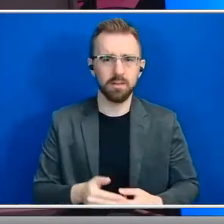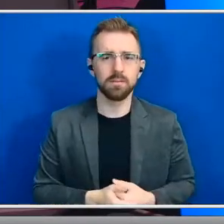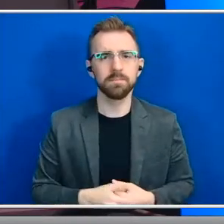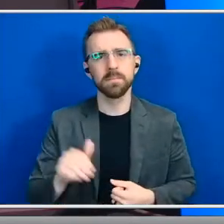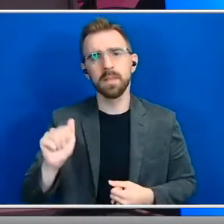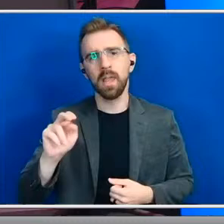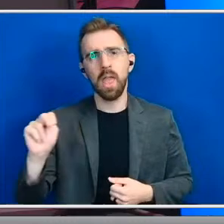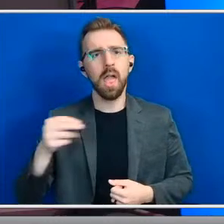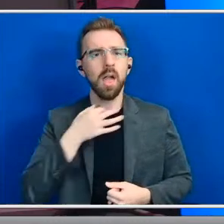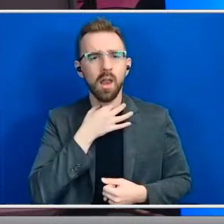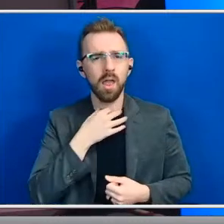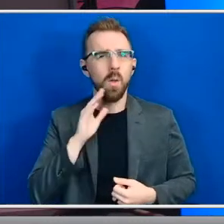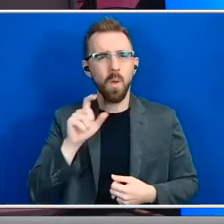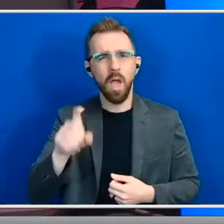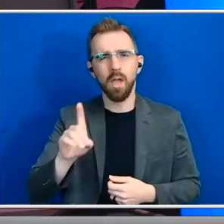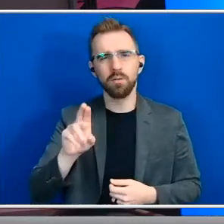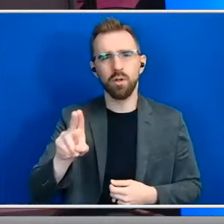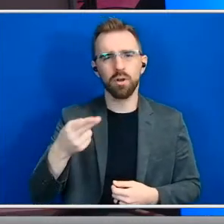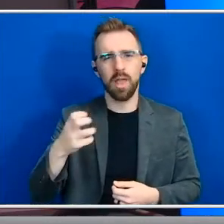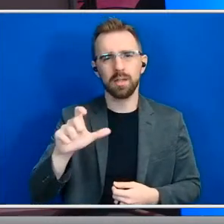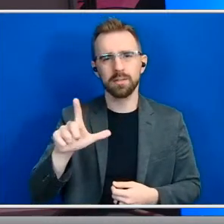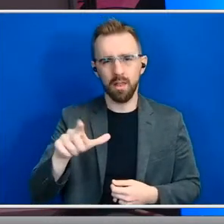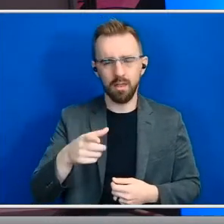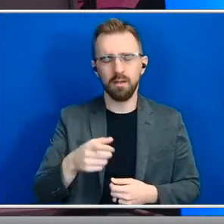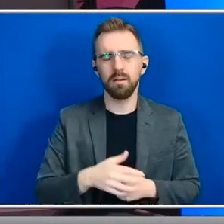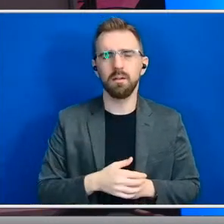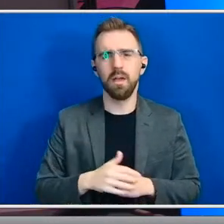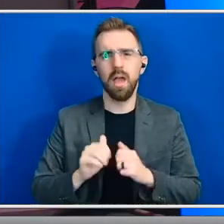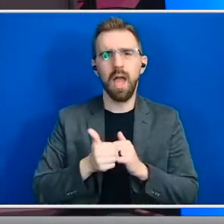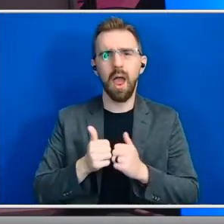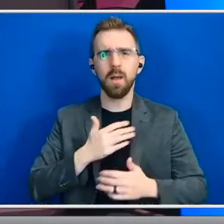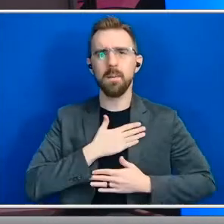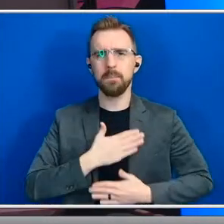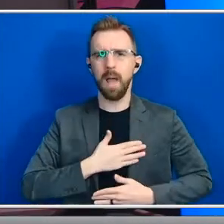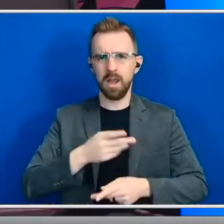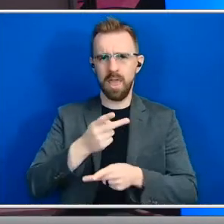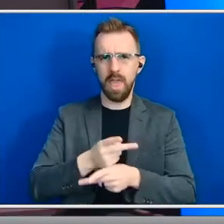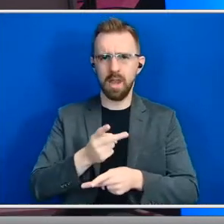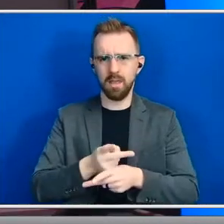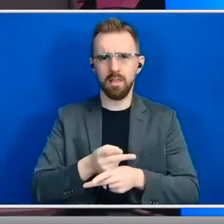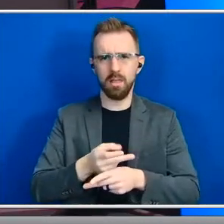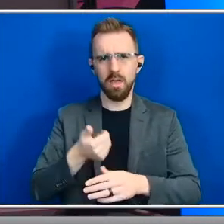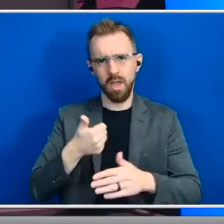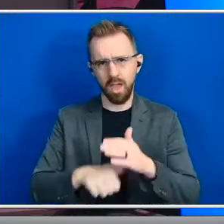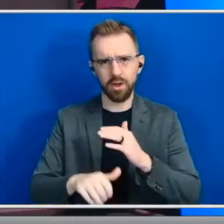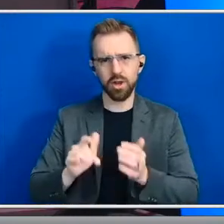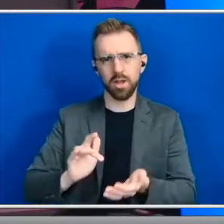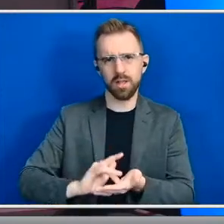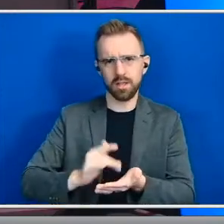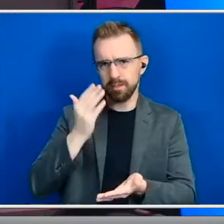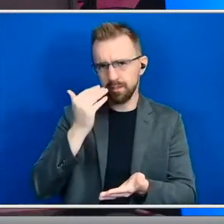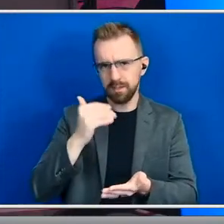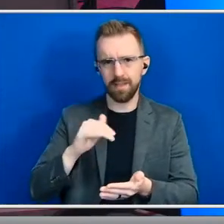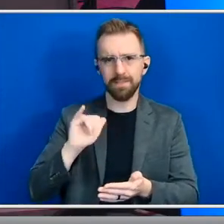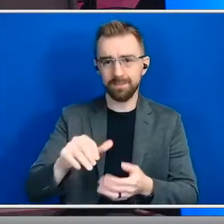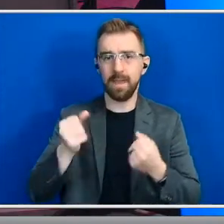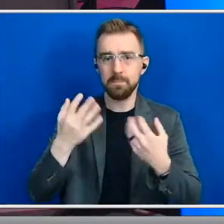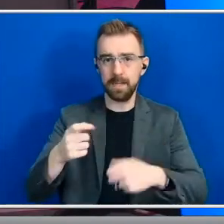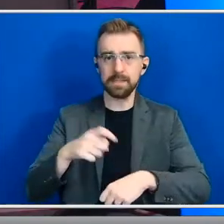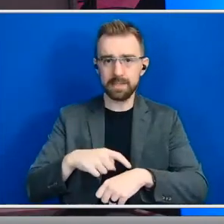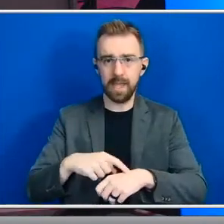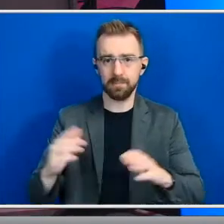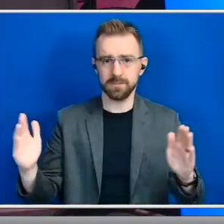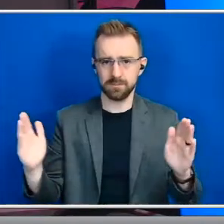ask Dr. Hessel this, how does the body handle being under anesthesia that many times in such a